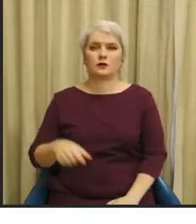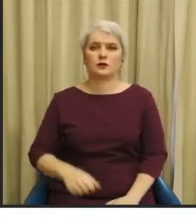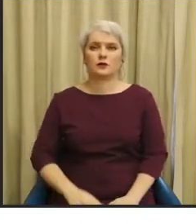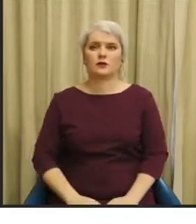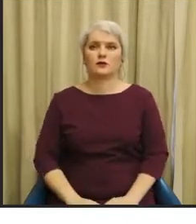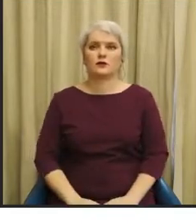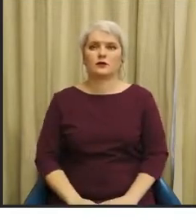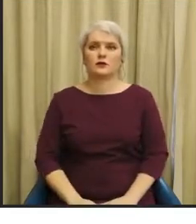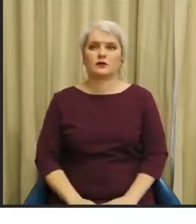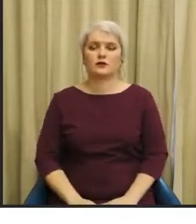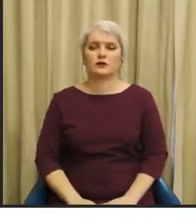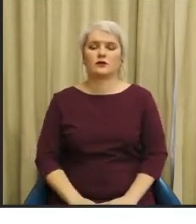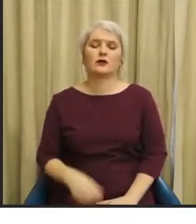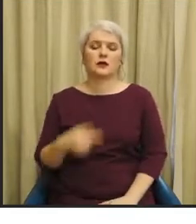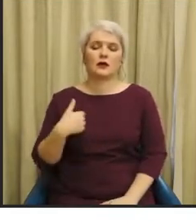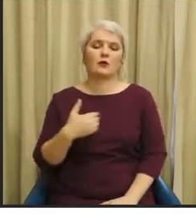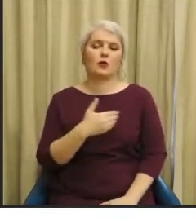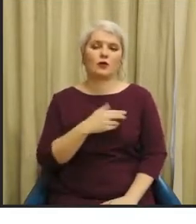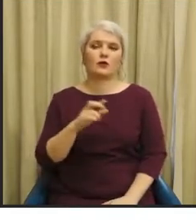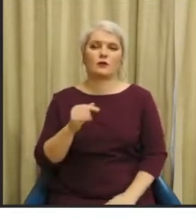What do you think? Yeah.